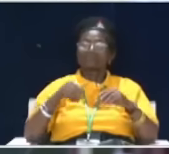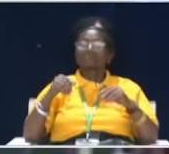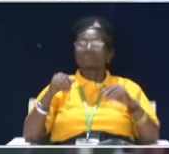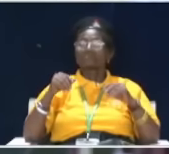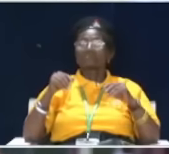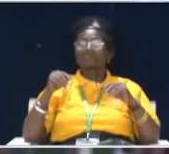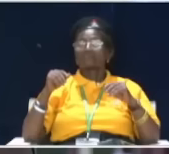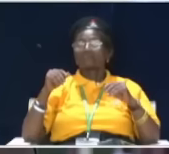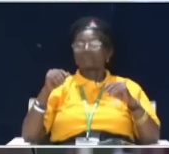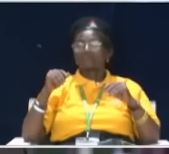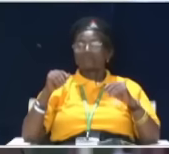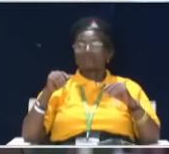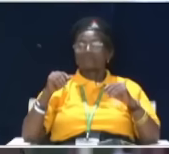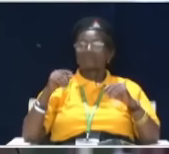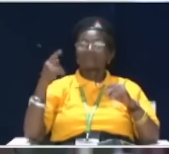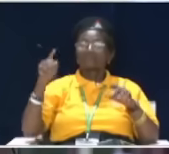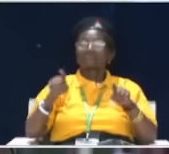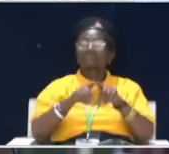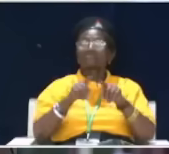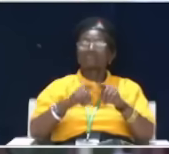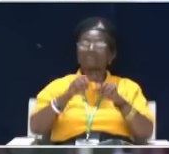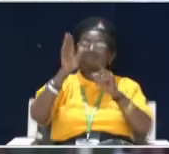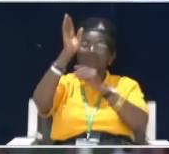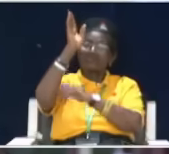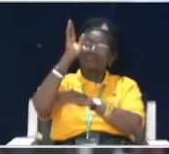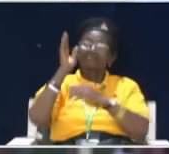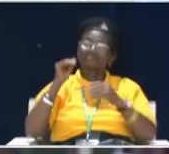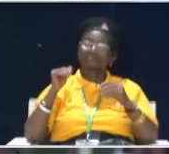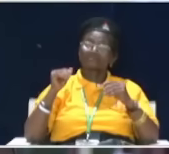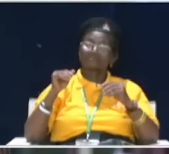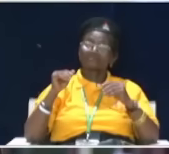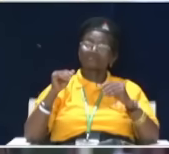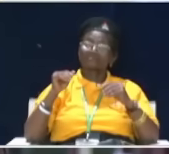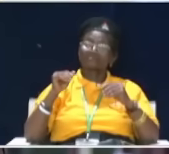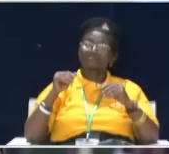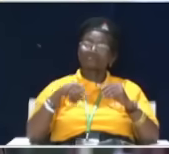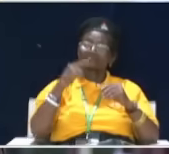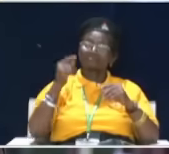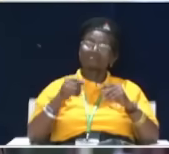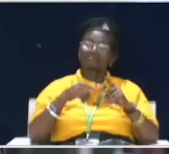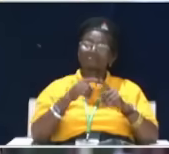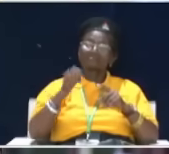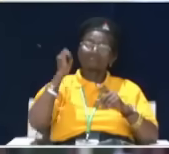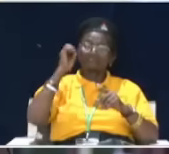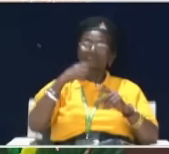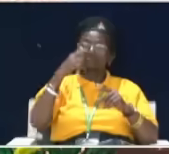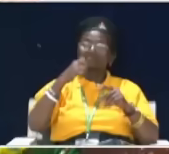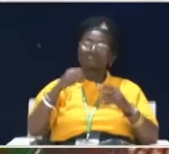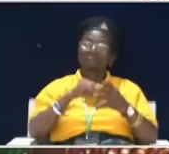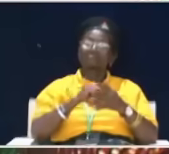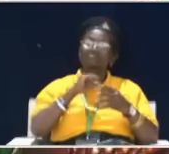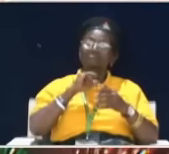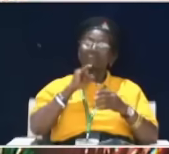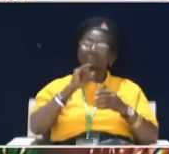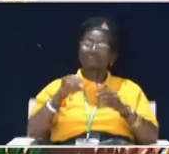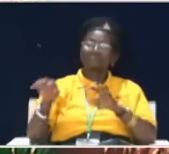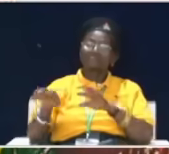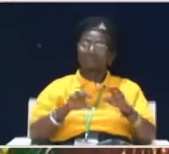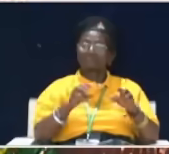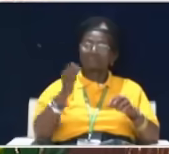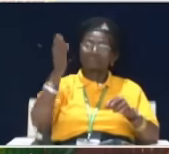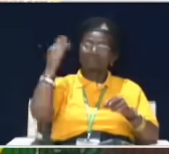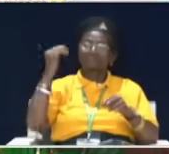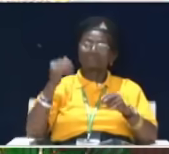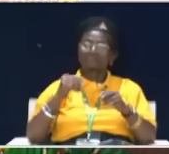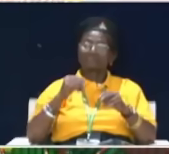wa fun ale yi. The same God. Olorun kan na yi. Who when he speaks is done. Nigba to ba soro to je pe sise